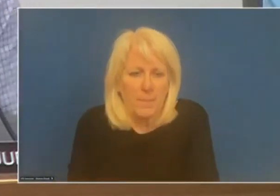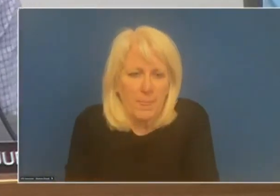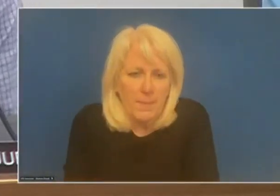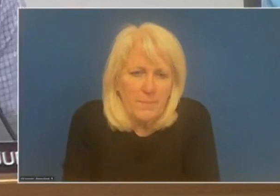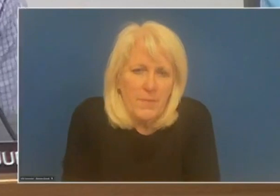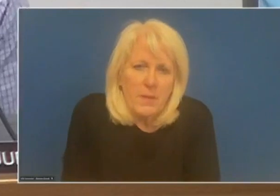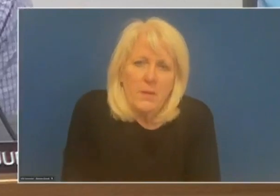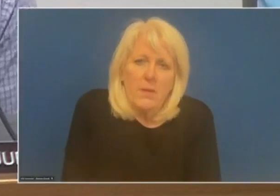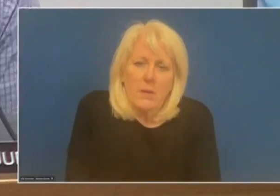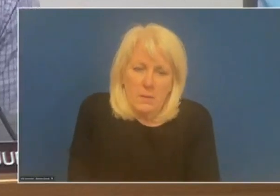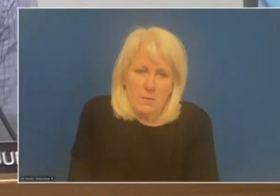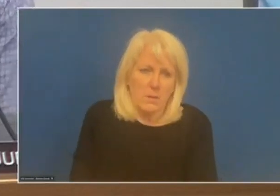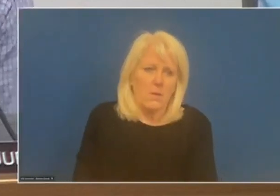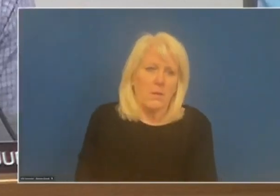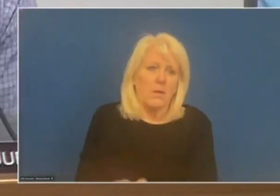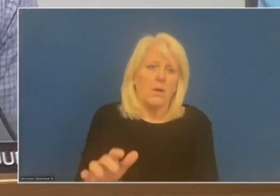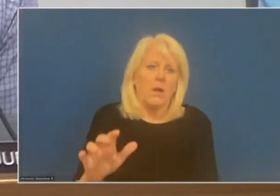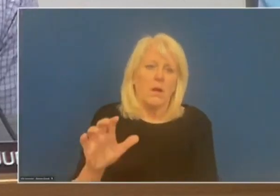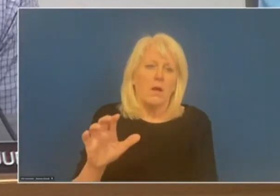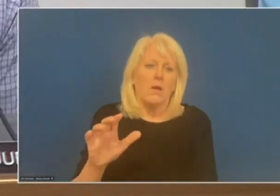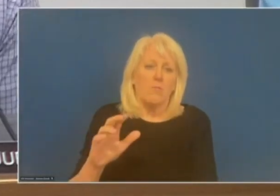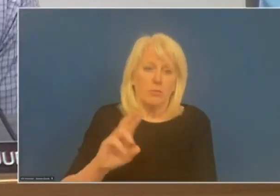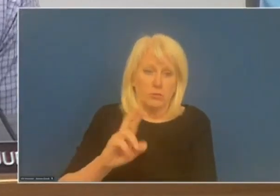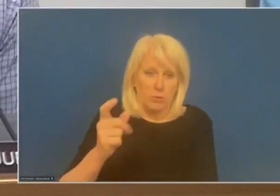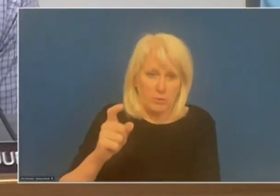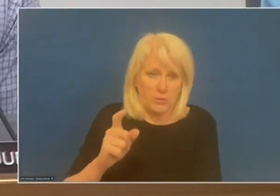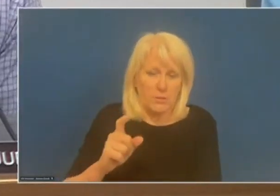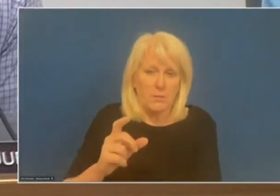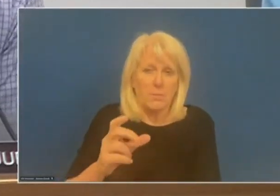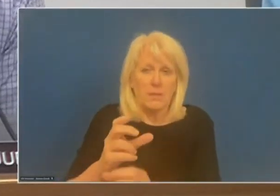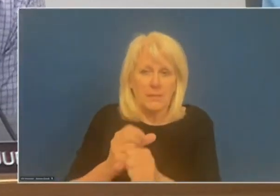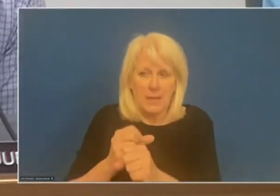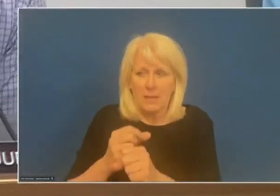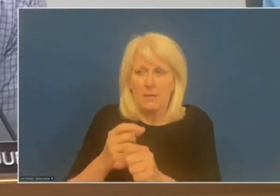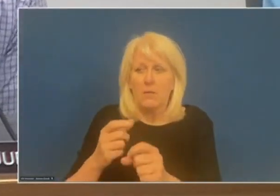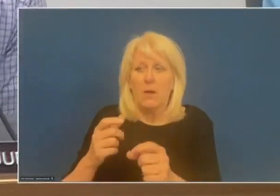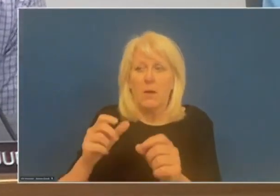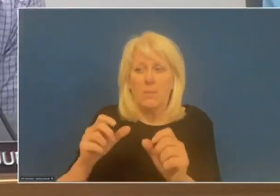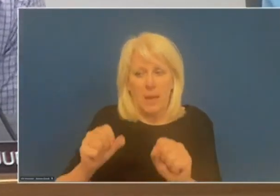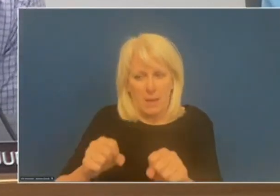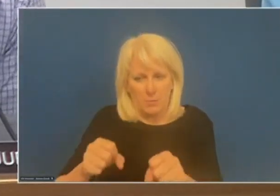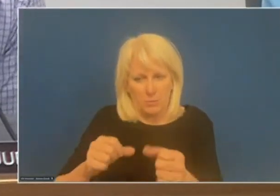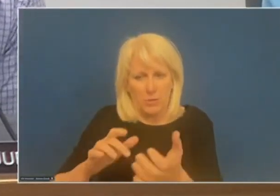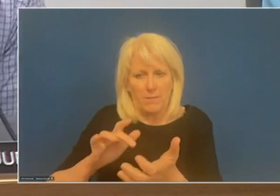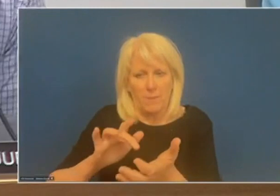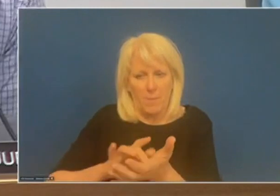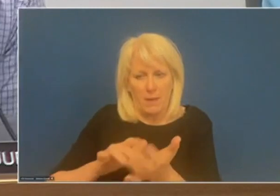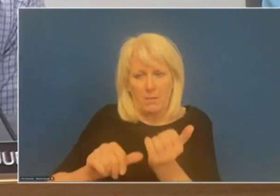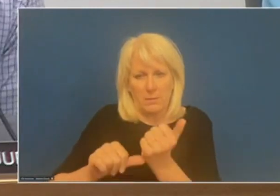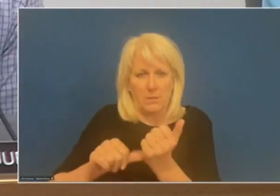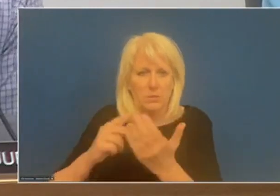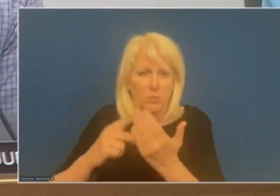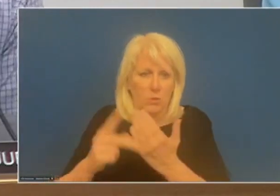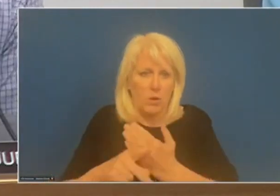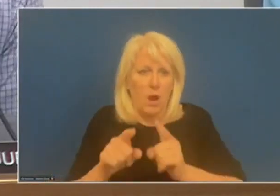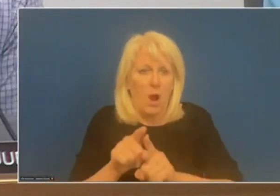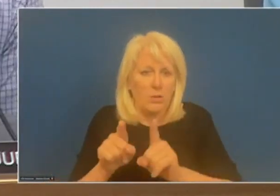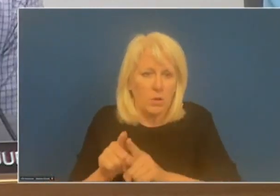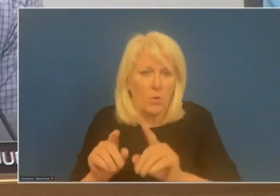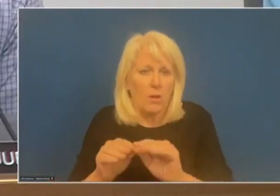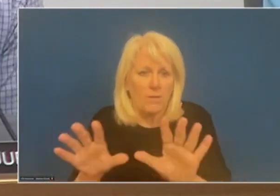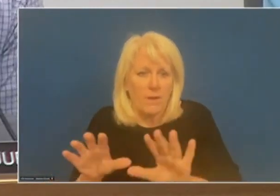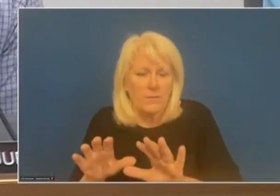contraceptive prescriptions to be required in the medical assistance program. It also clarifies the prohibited